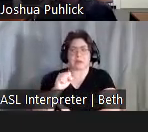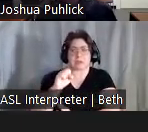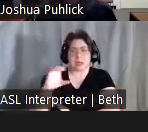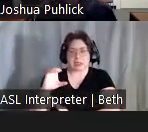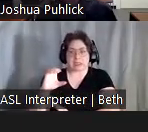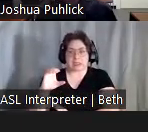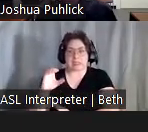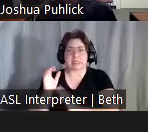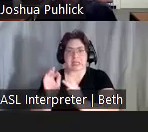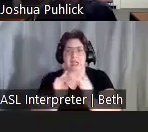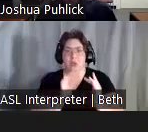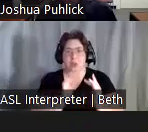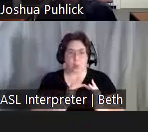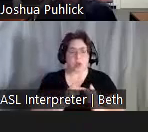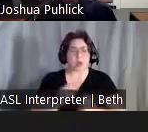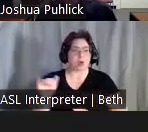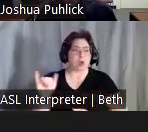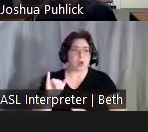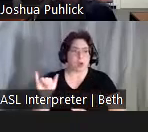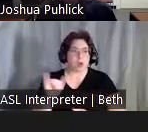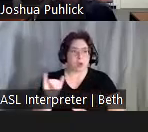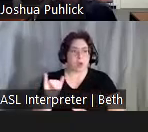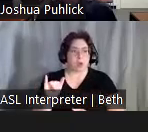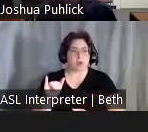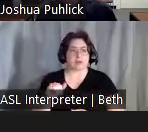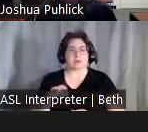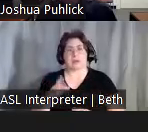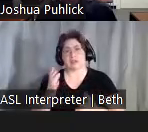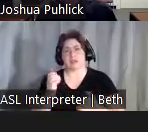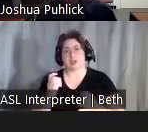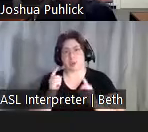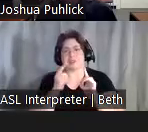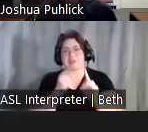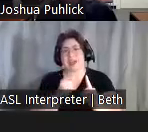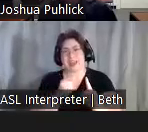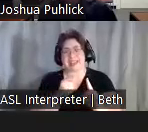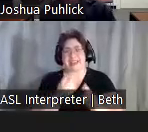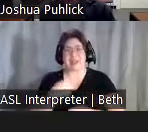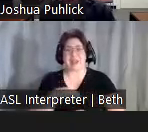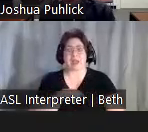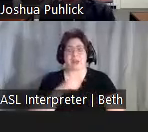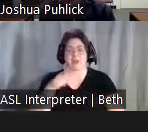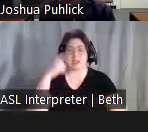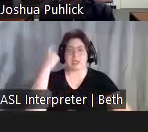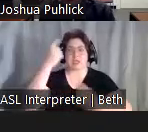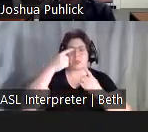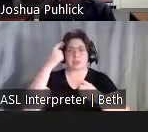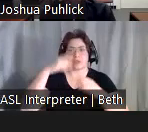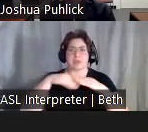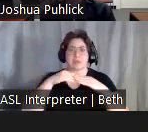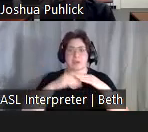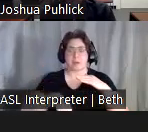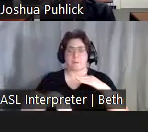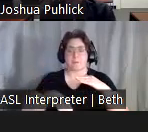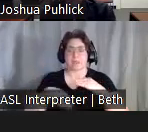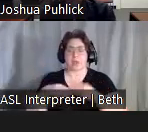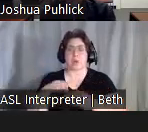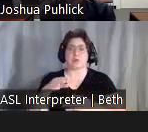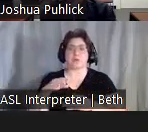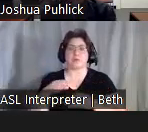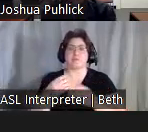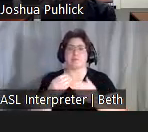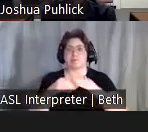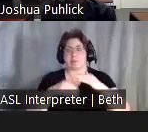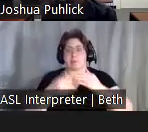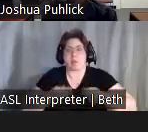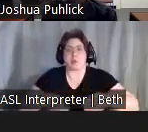I also like to highlight that, we also need to be thinking about below ground carbon.